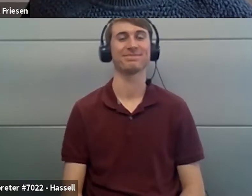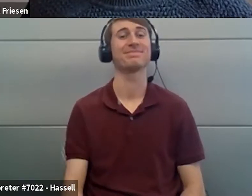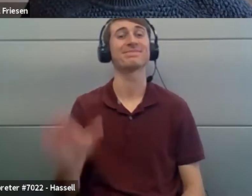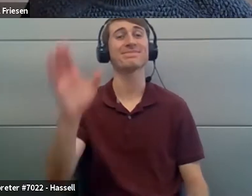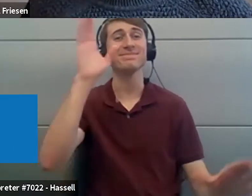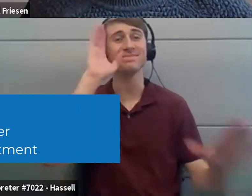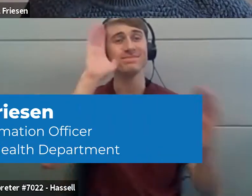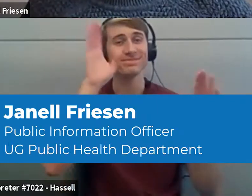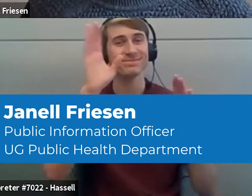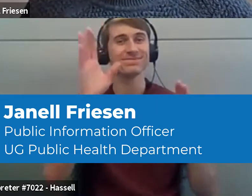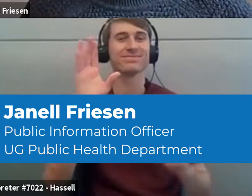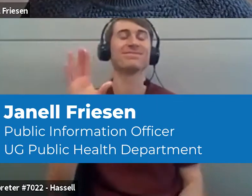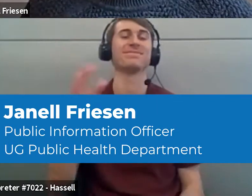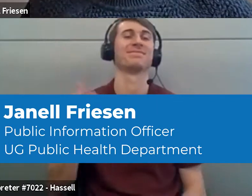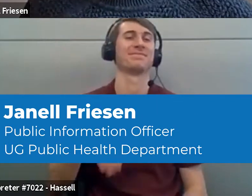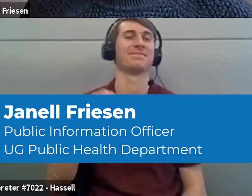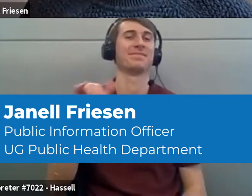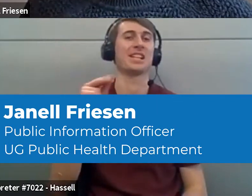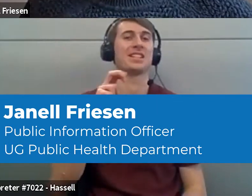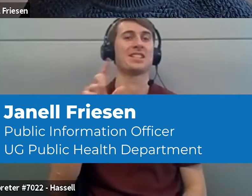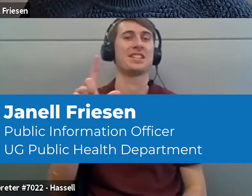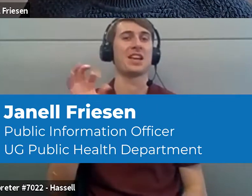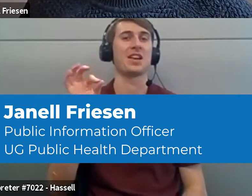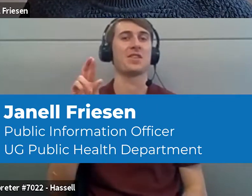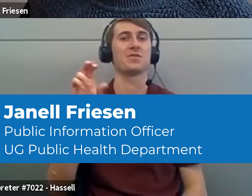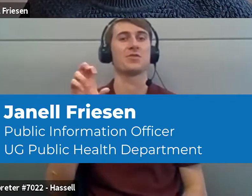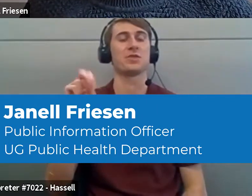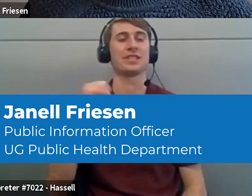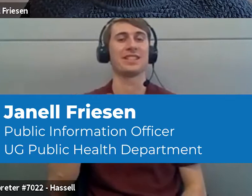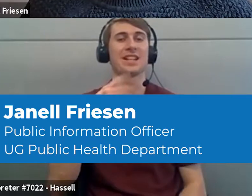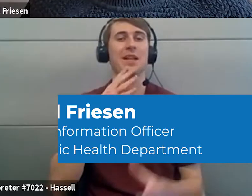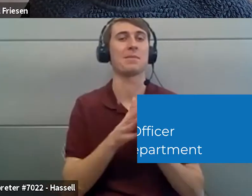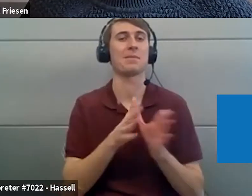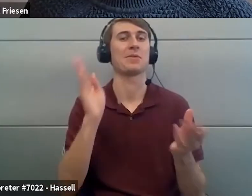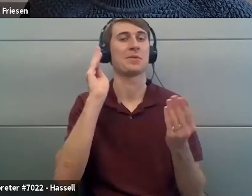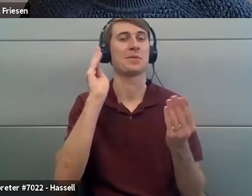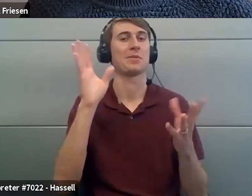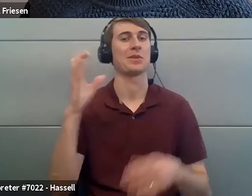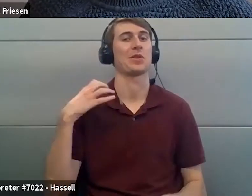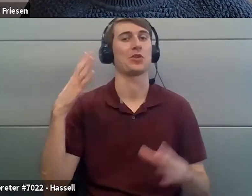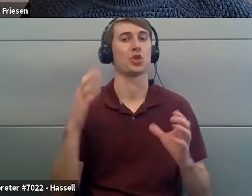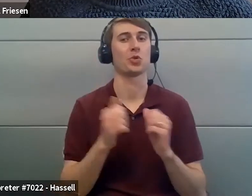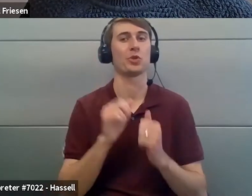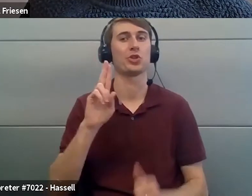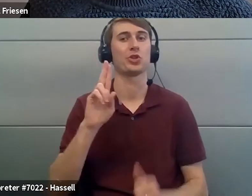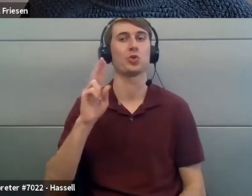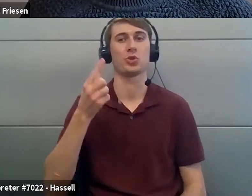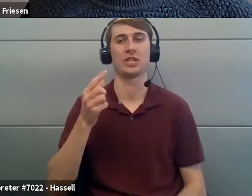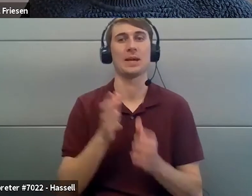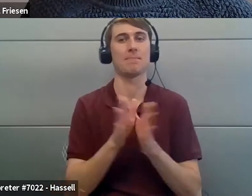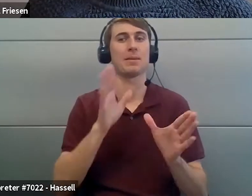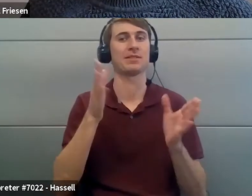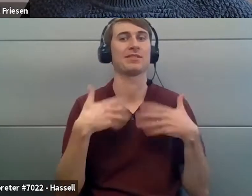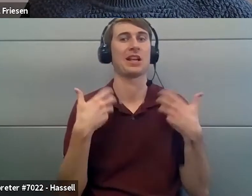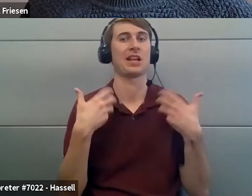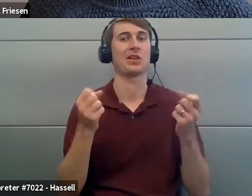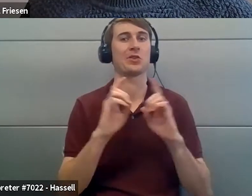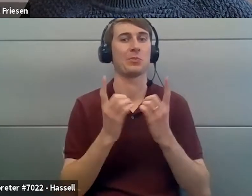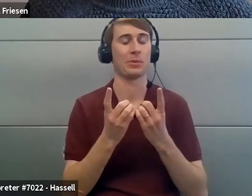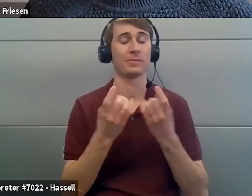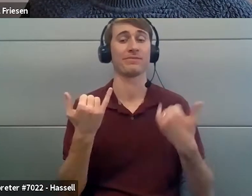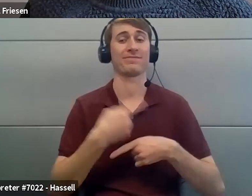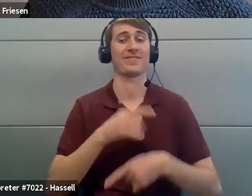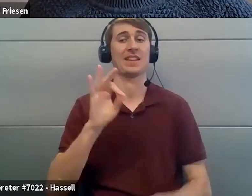everyone. I'm Janelle Friesen. I'm the Public Information Officer with the UG Public Health Department. It is February 4th, and we're here for our